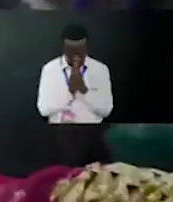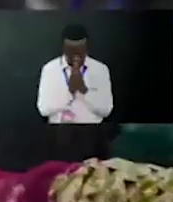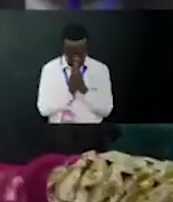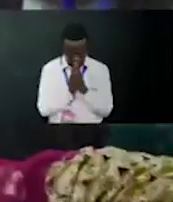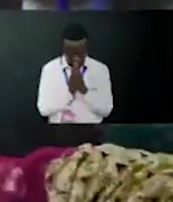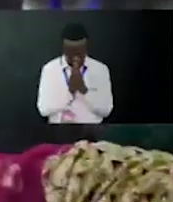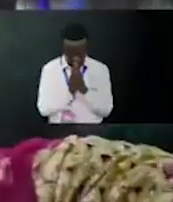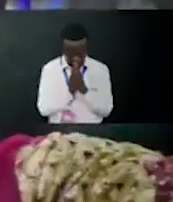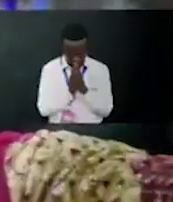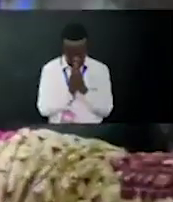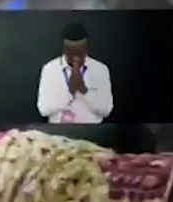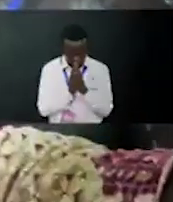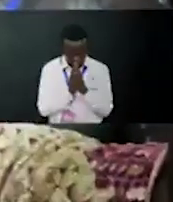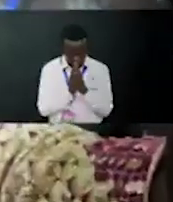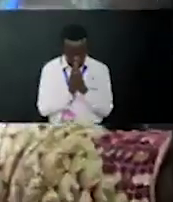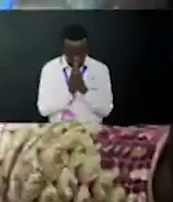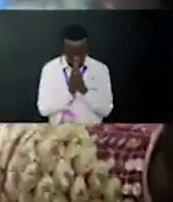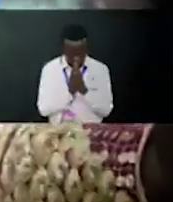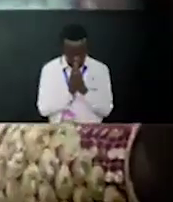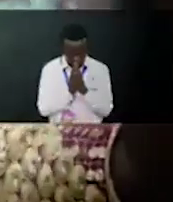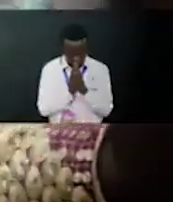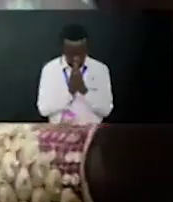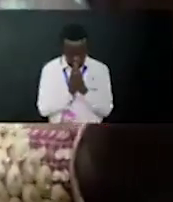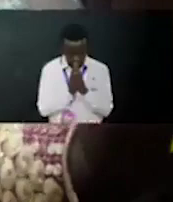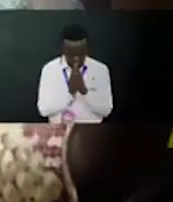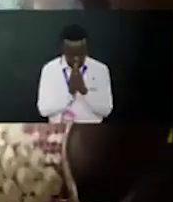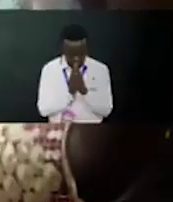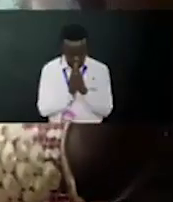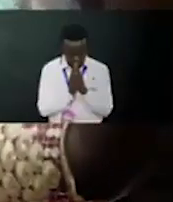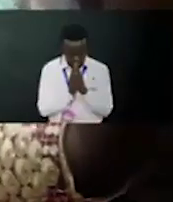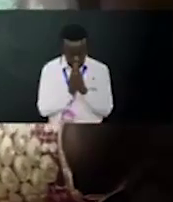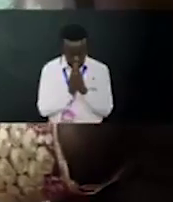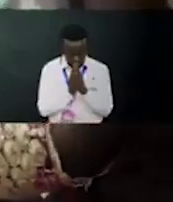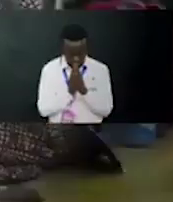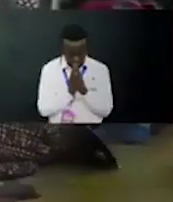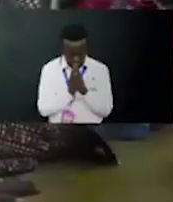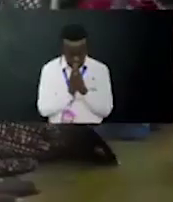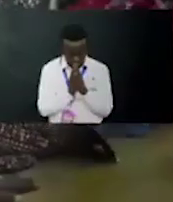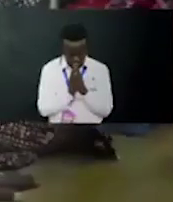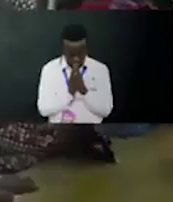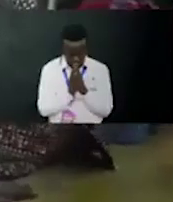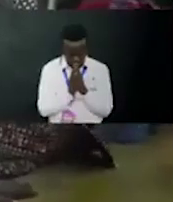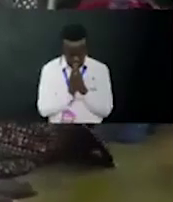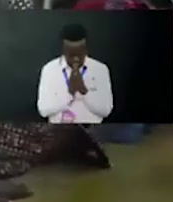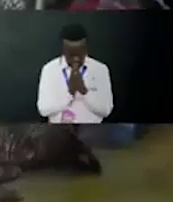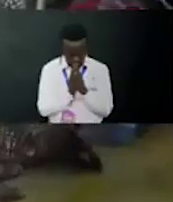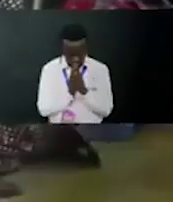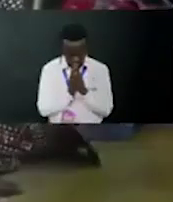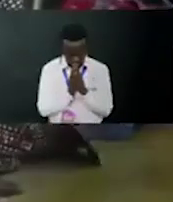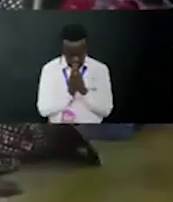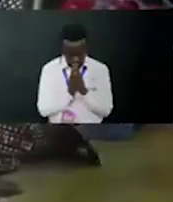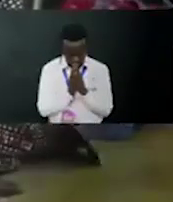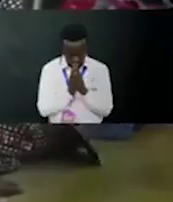Lamakataya. Saraba sota yandarababa, yandelele makatoma rababa, ille masaya